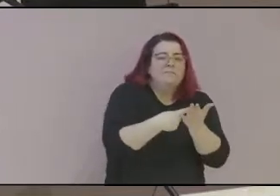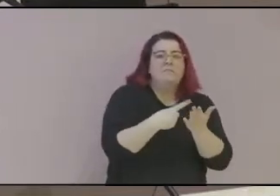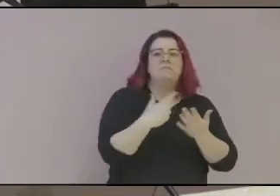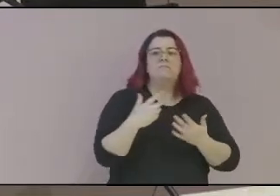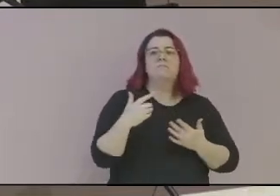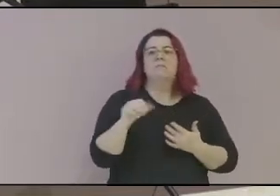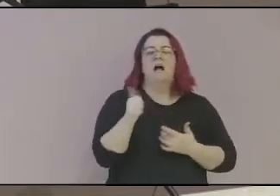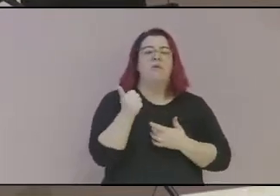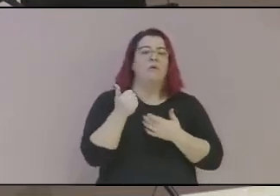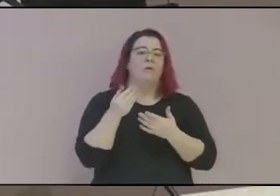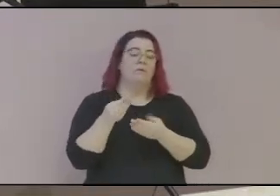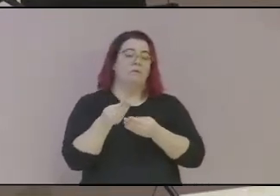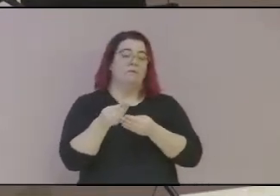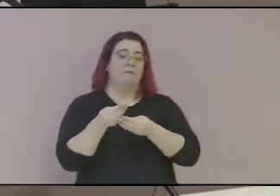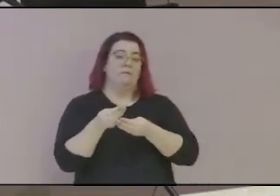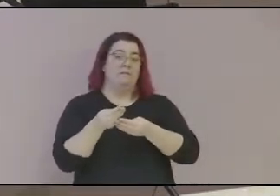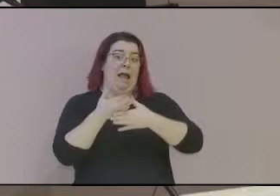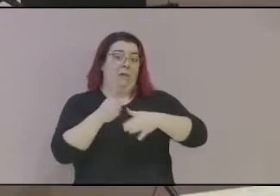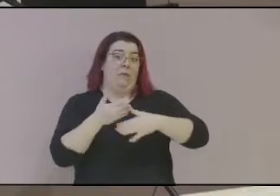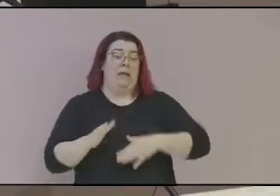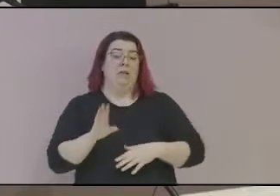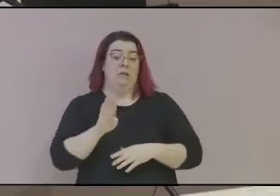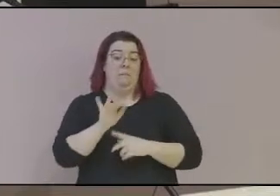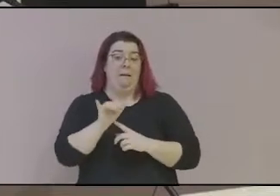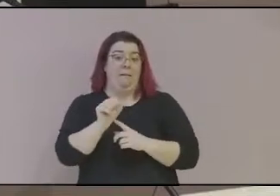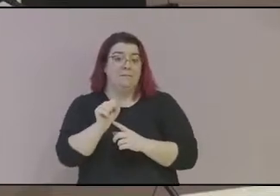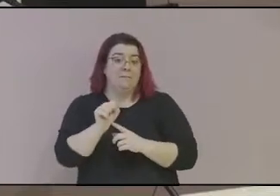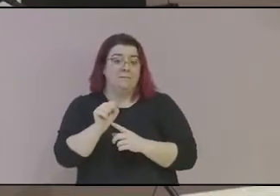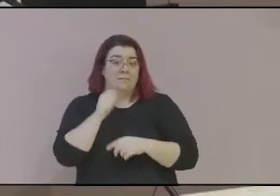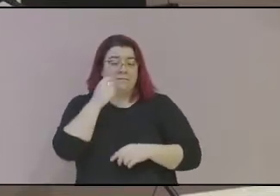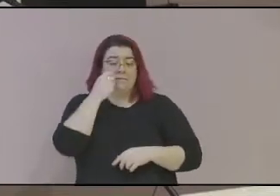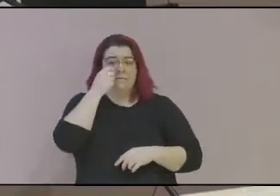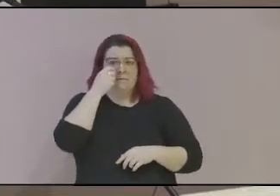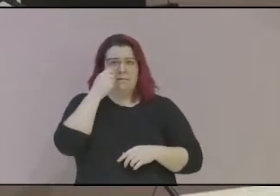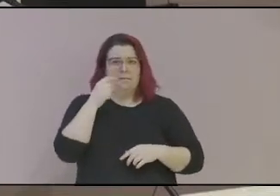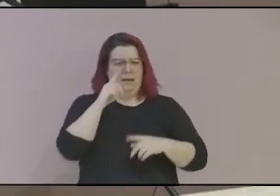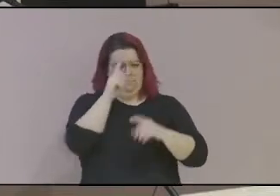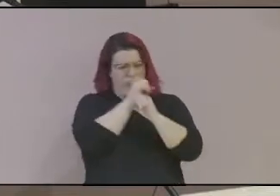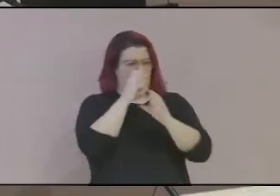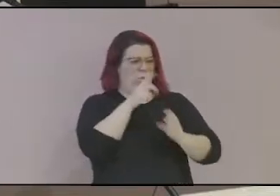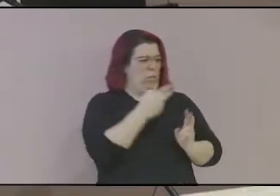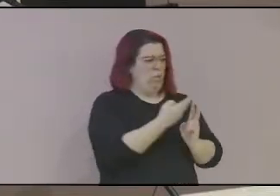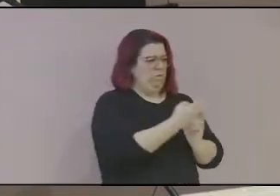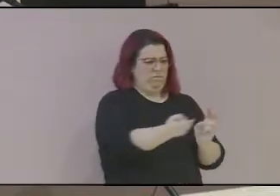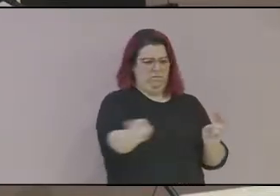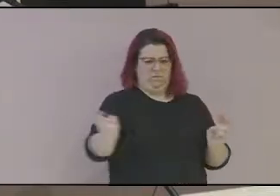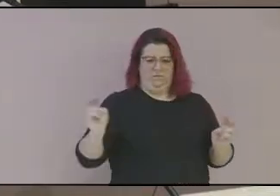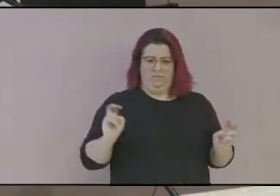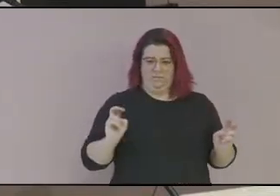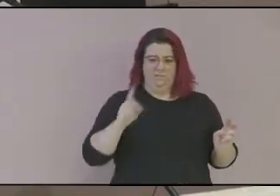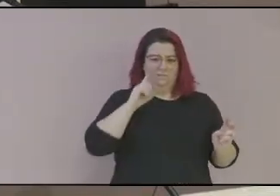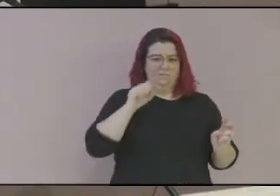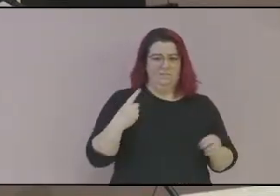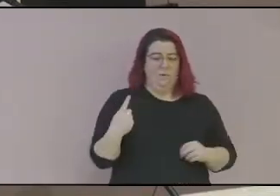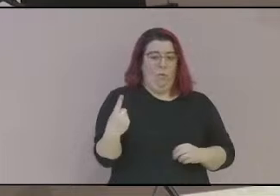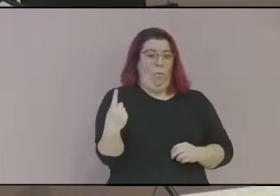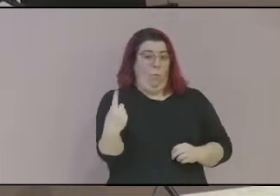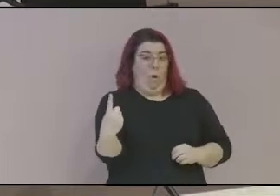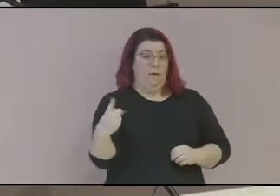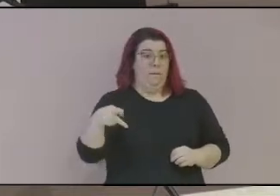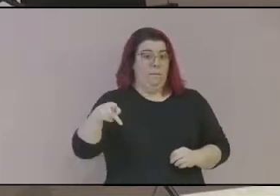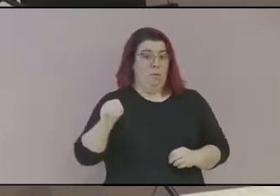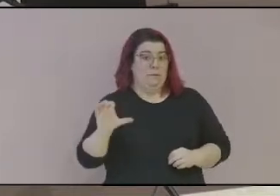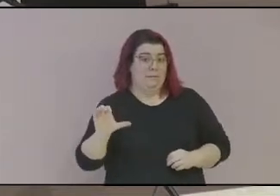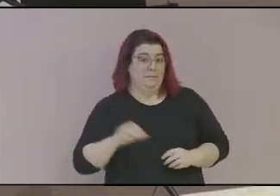allocation bias resulting from the makeup of the group itself. They talked about the fact that only one person of color was present, and yet